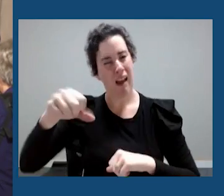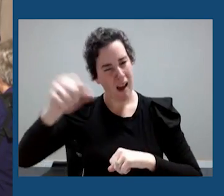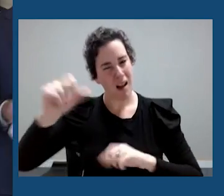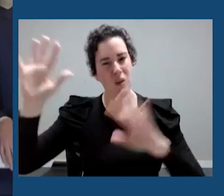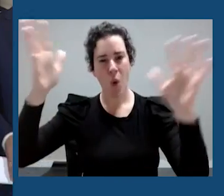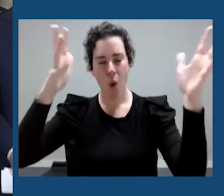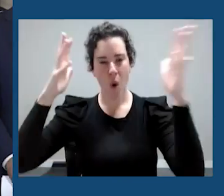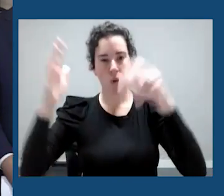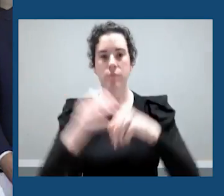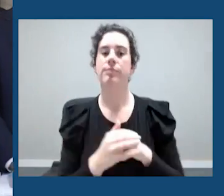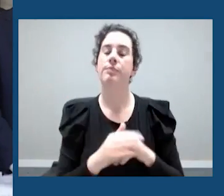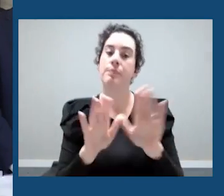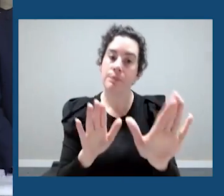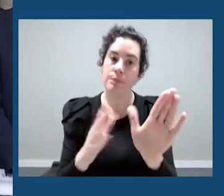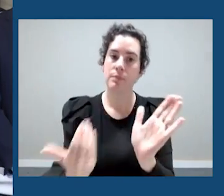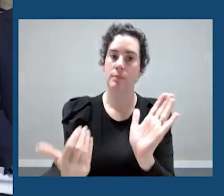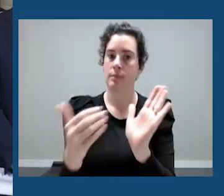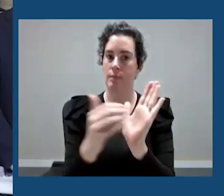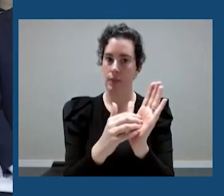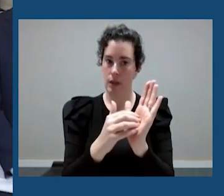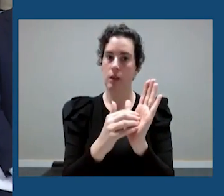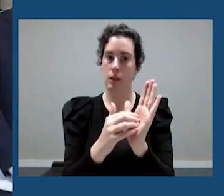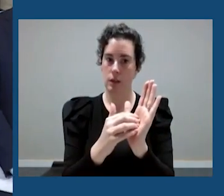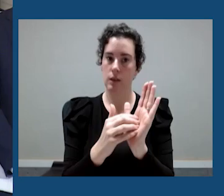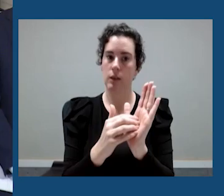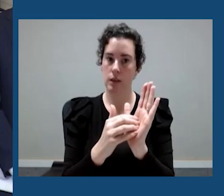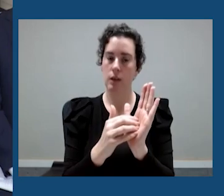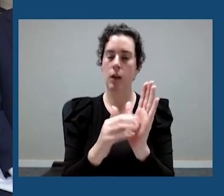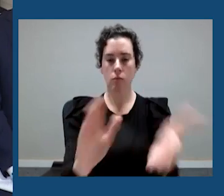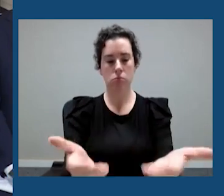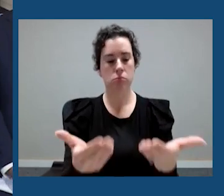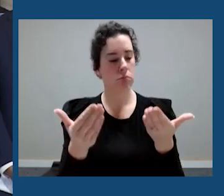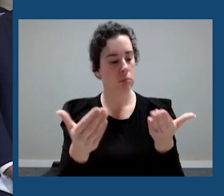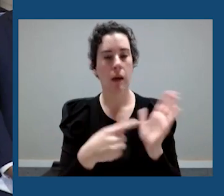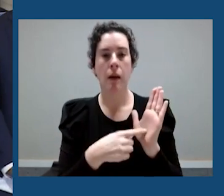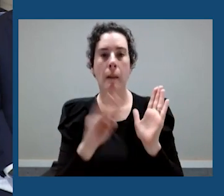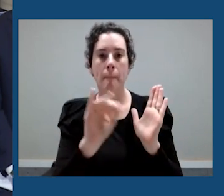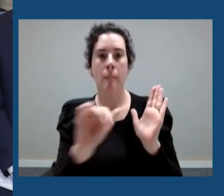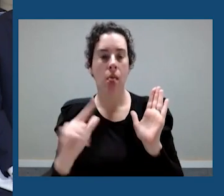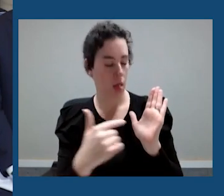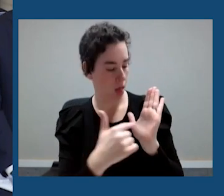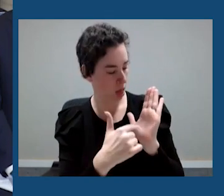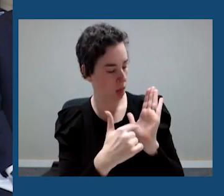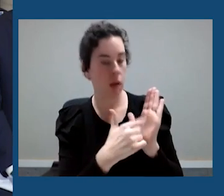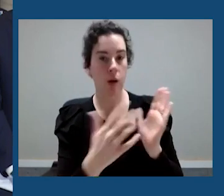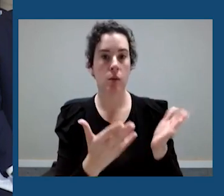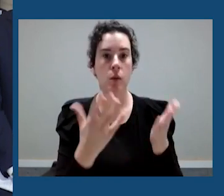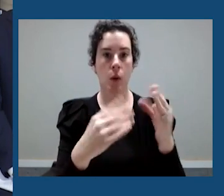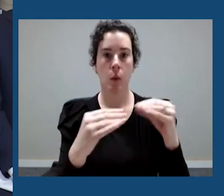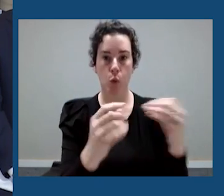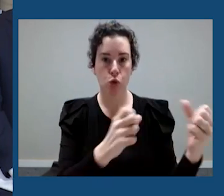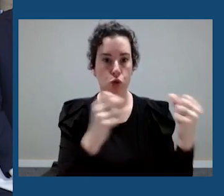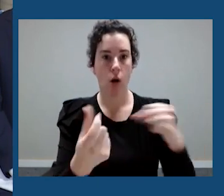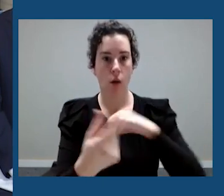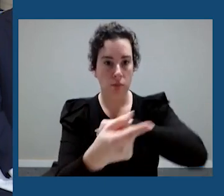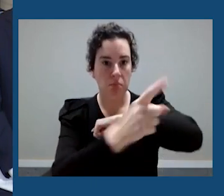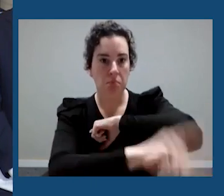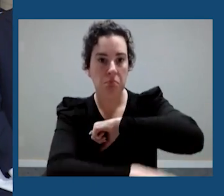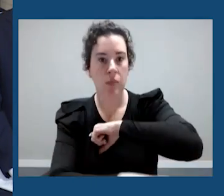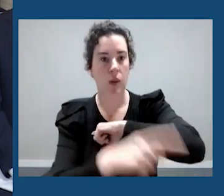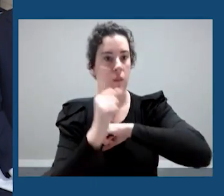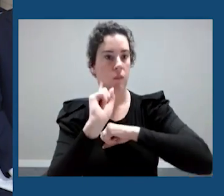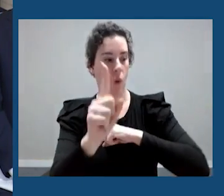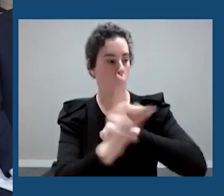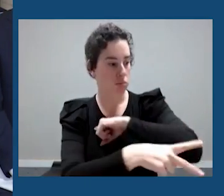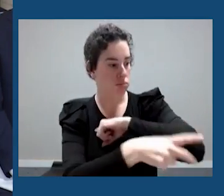Again, take up the legislation that we propose to strengthen criminal penalties for those who commit and enable retail theft. And as I